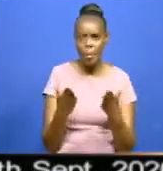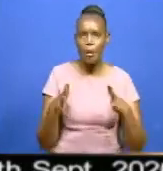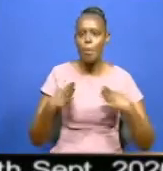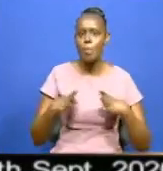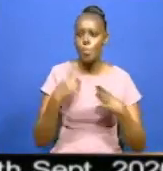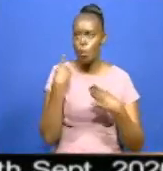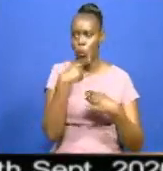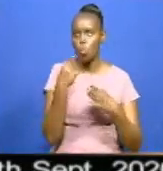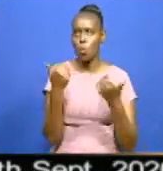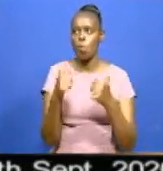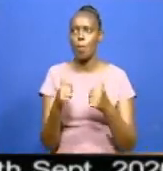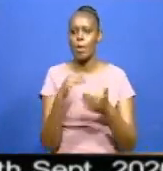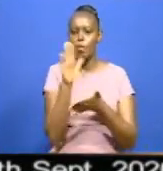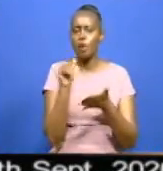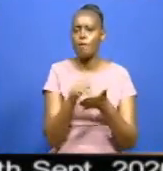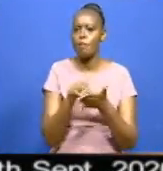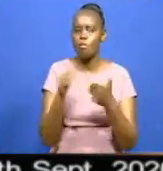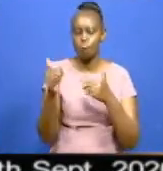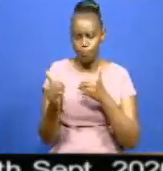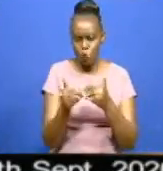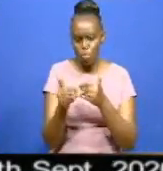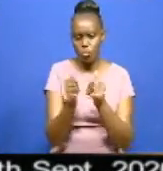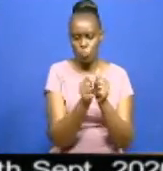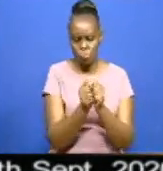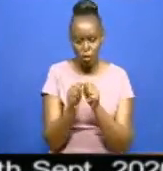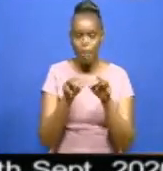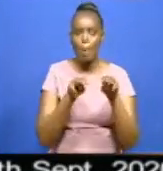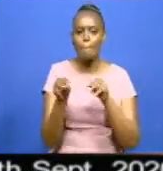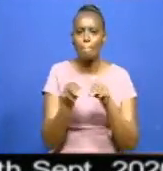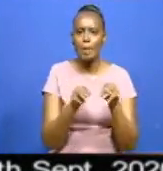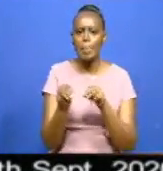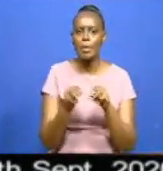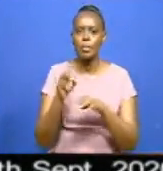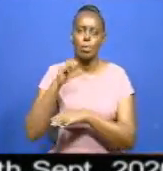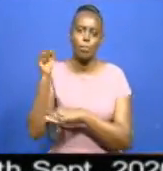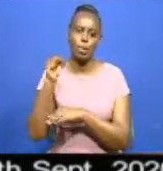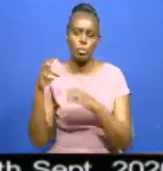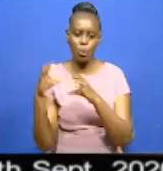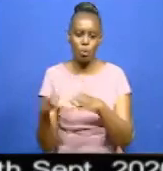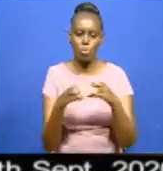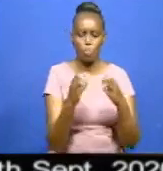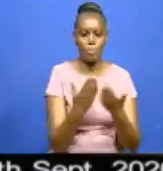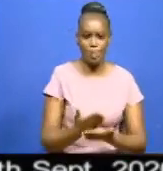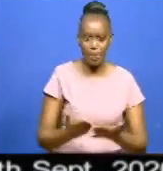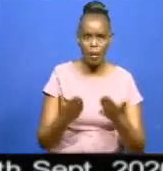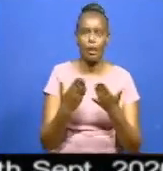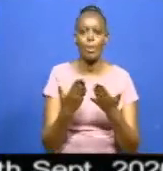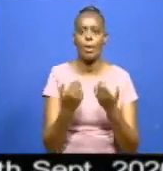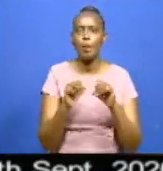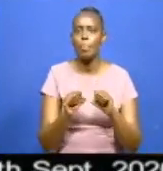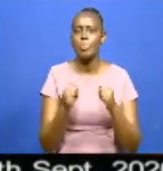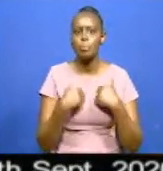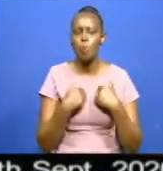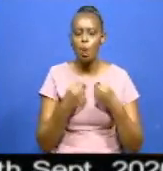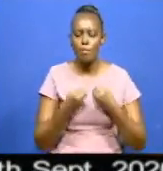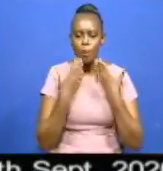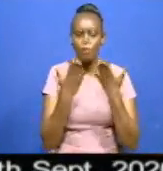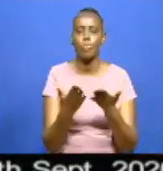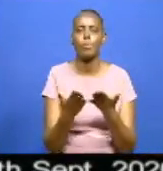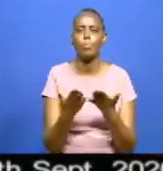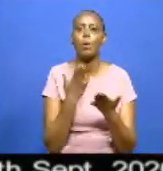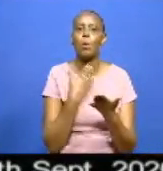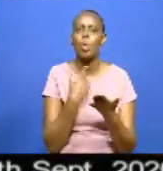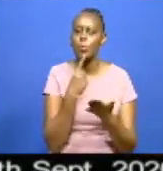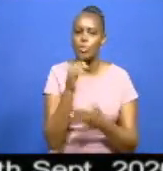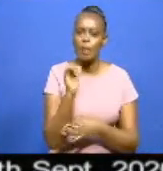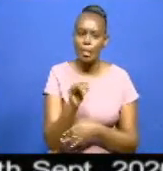not been involved very closely in managing political party affairs may not have this information. I want to